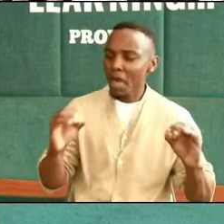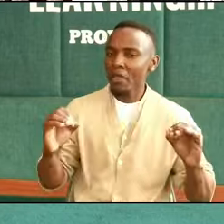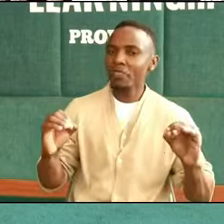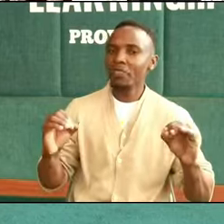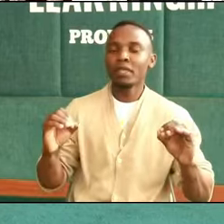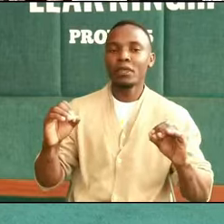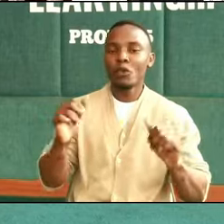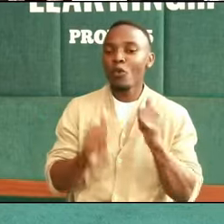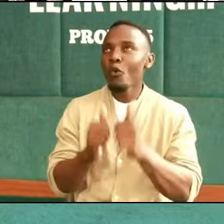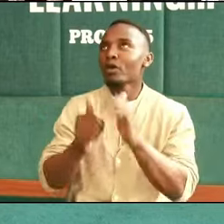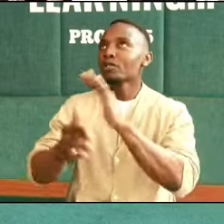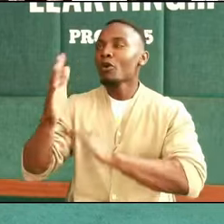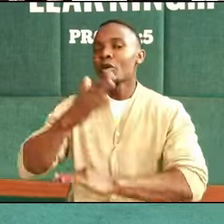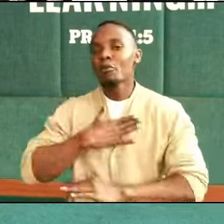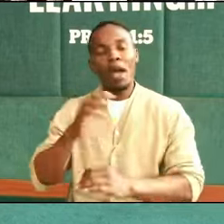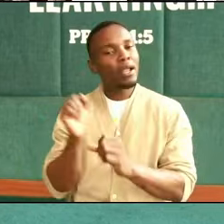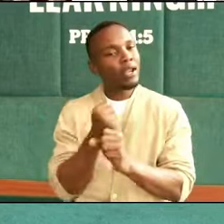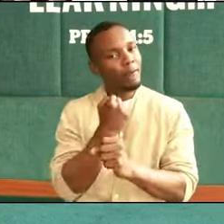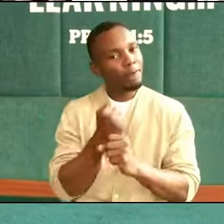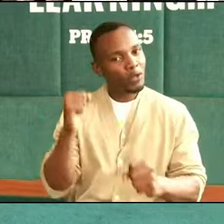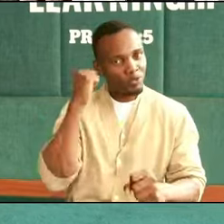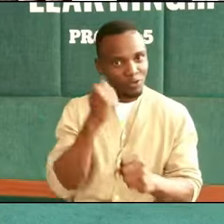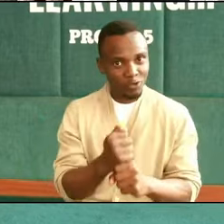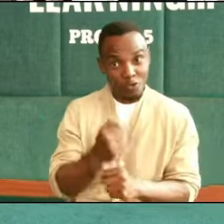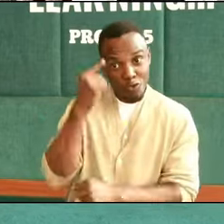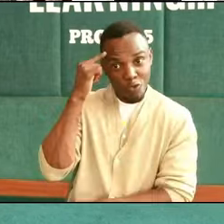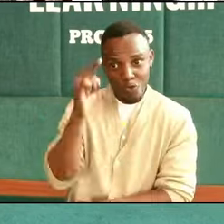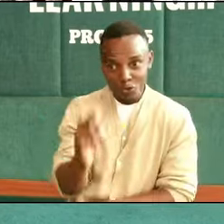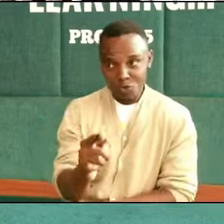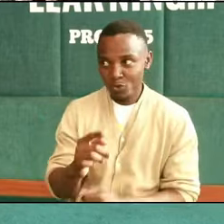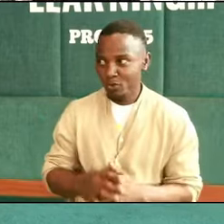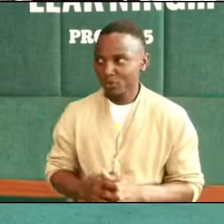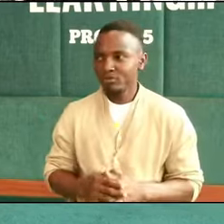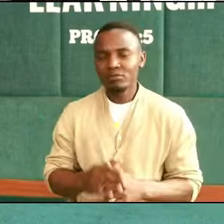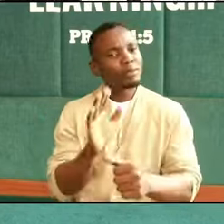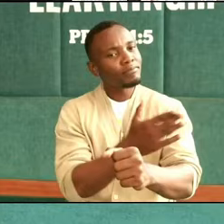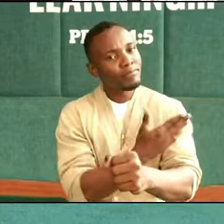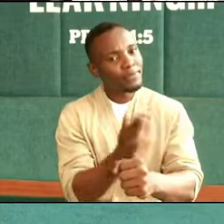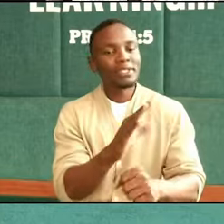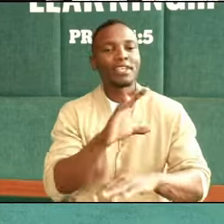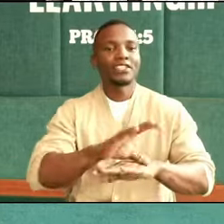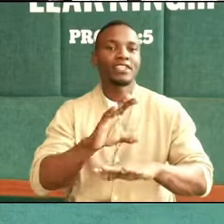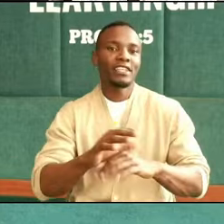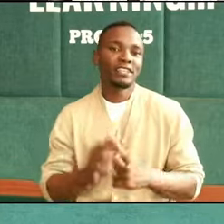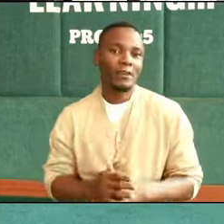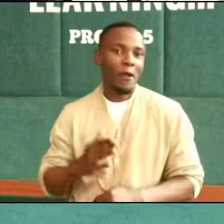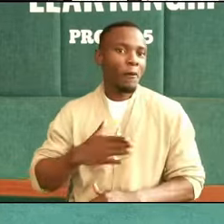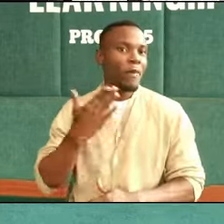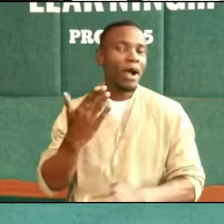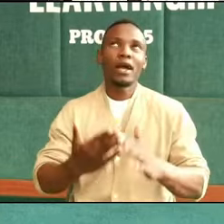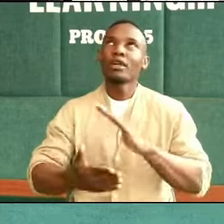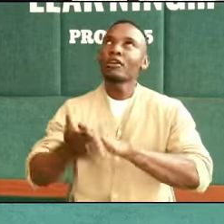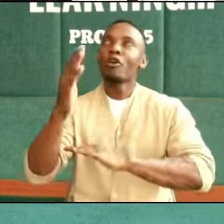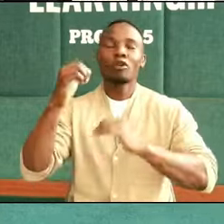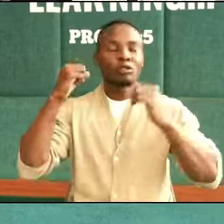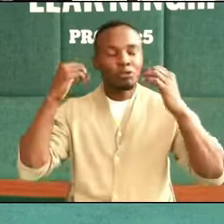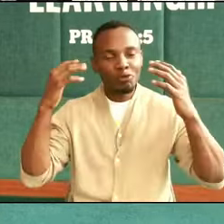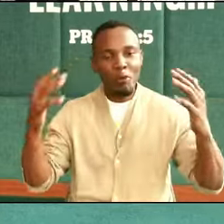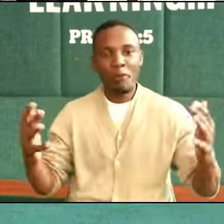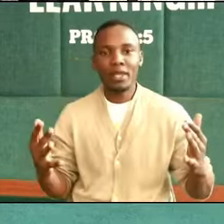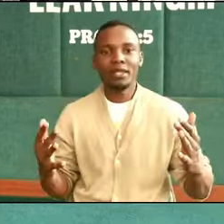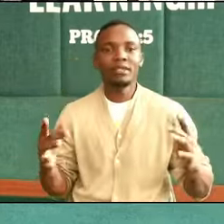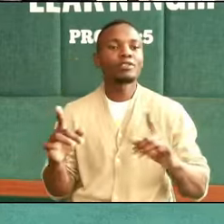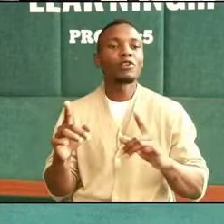my God cannot do for you." I can't hear you, church. "My God is so